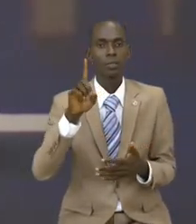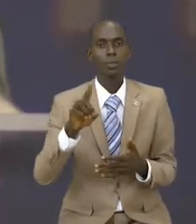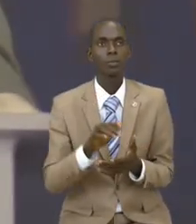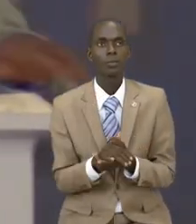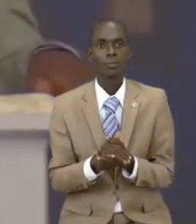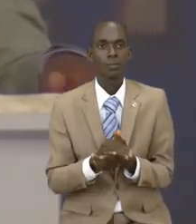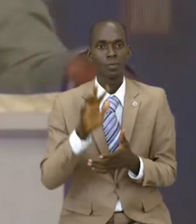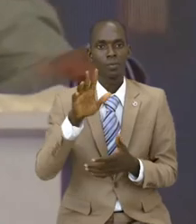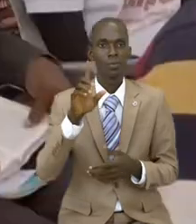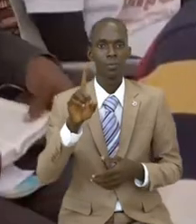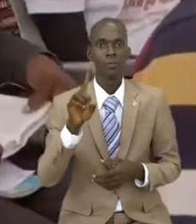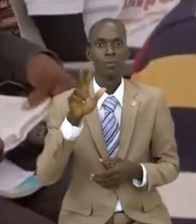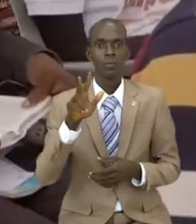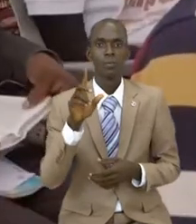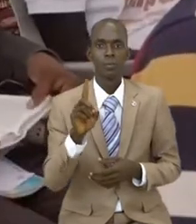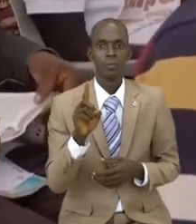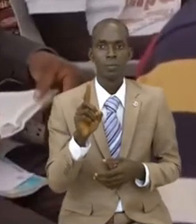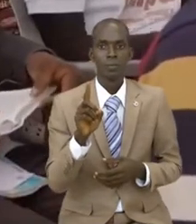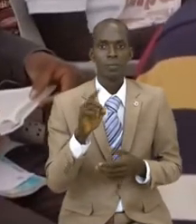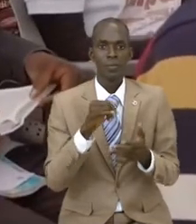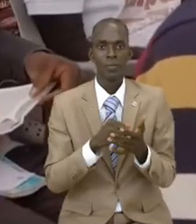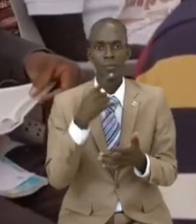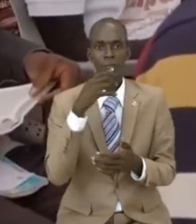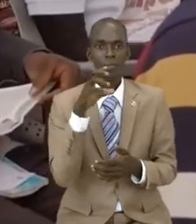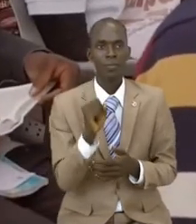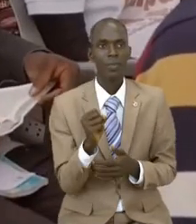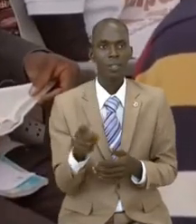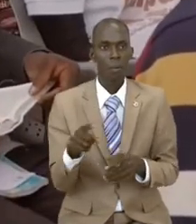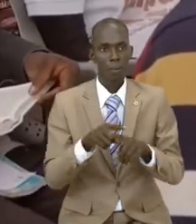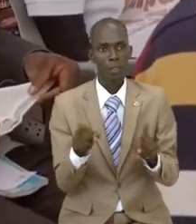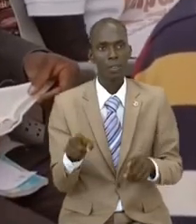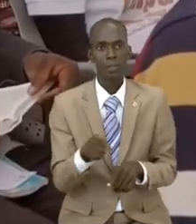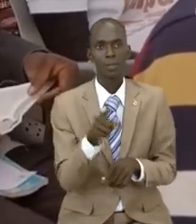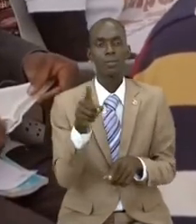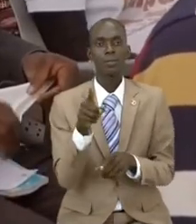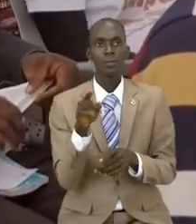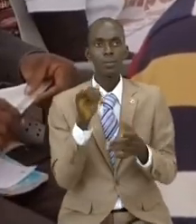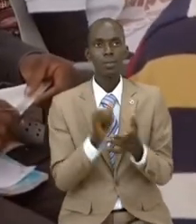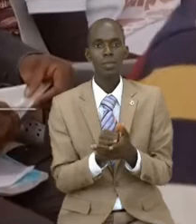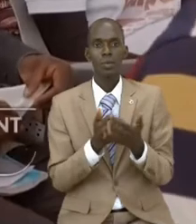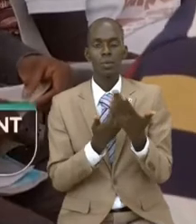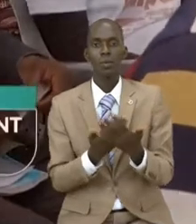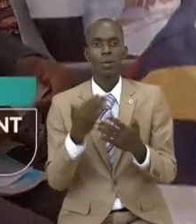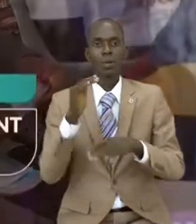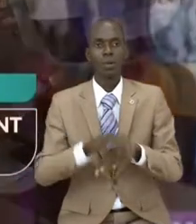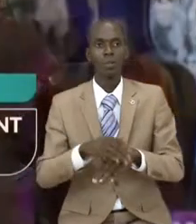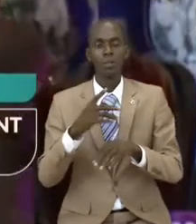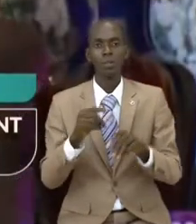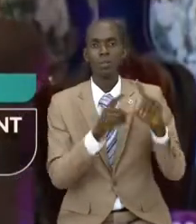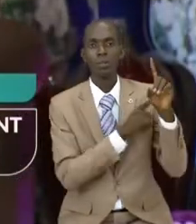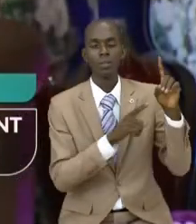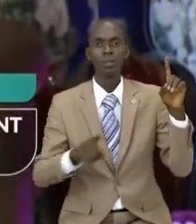verse 31, it says, they that wait